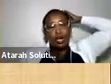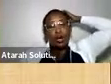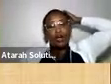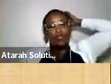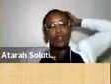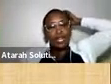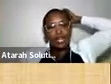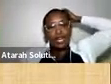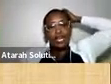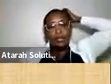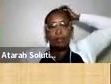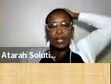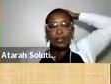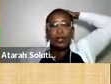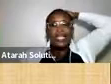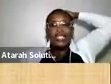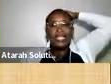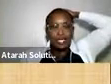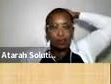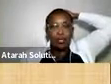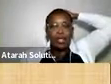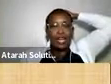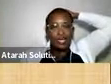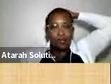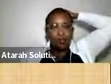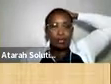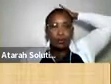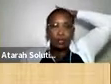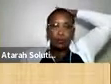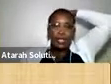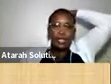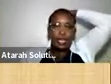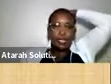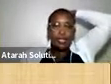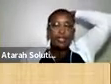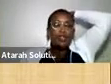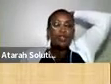grace@atarasolutions.co.ke or Frank at pathways with an S,